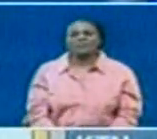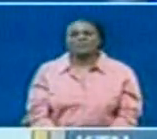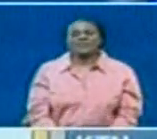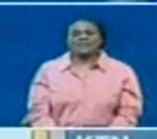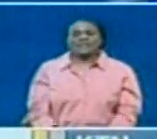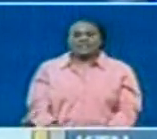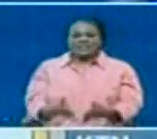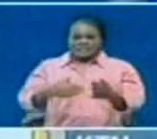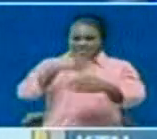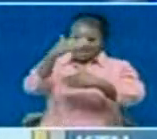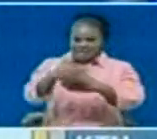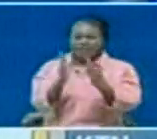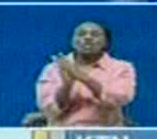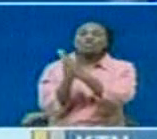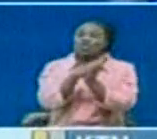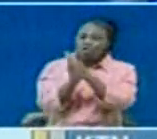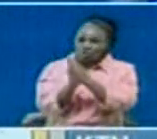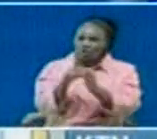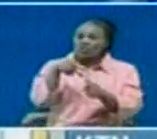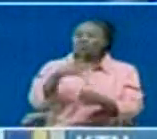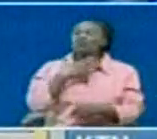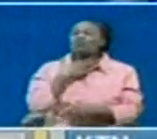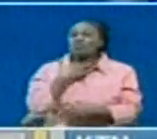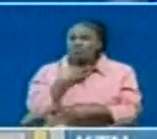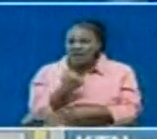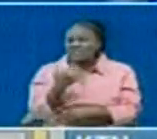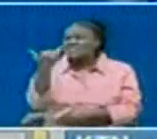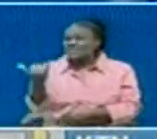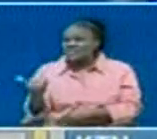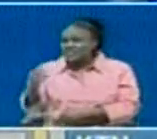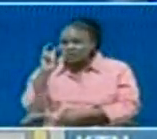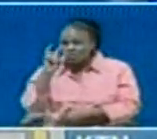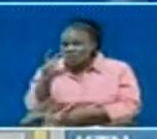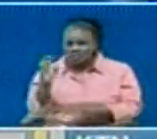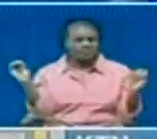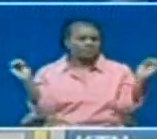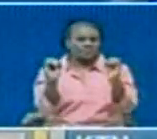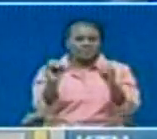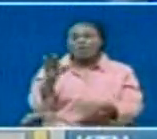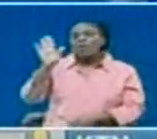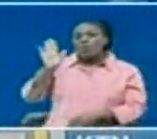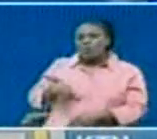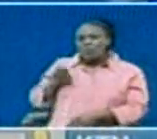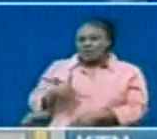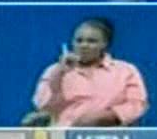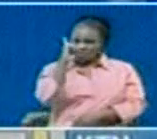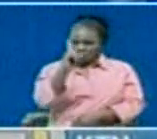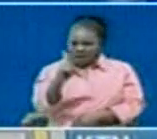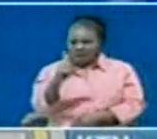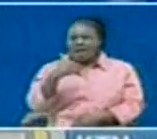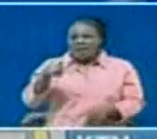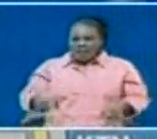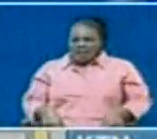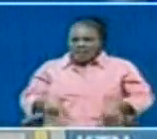Now, this next story is one that you may not want to allow children to watch. A woman in Siaya County is now living